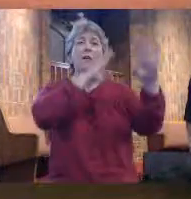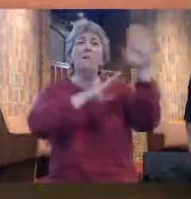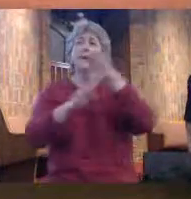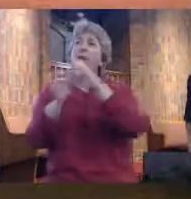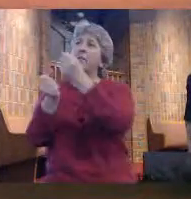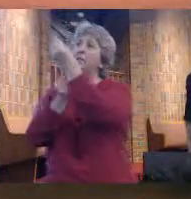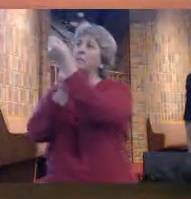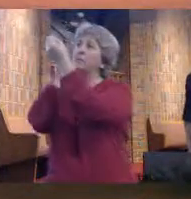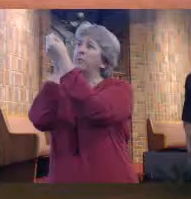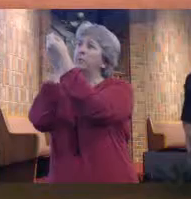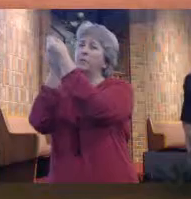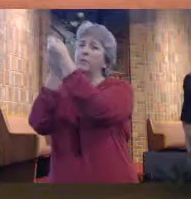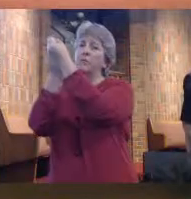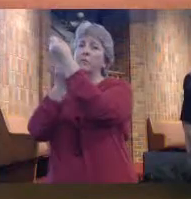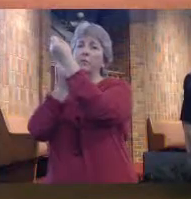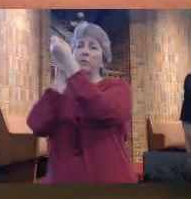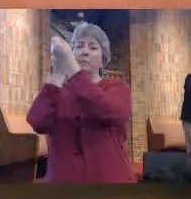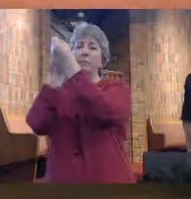drought and